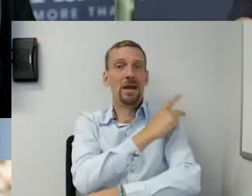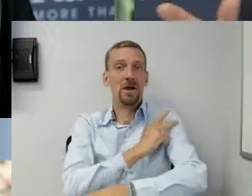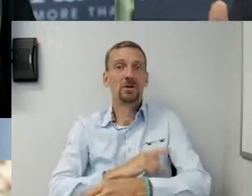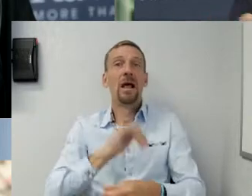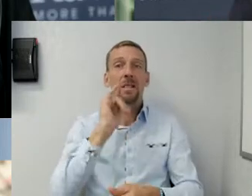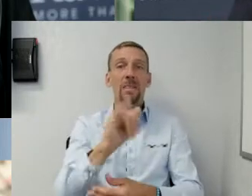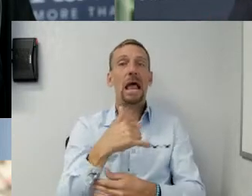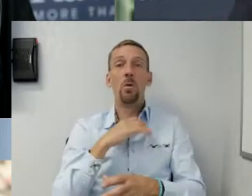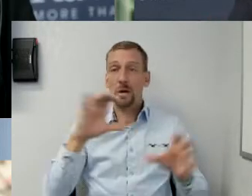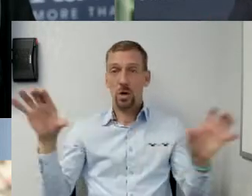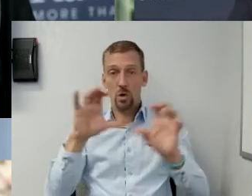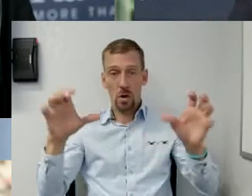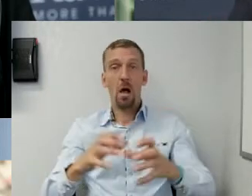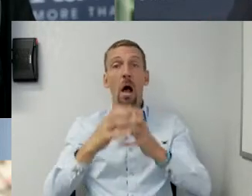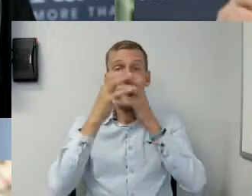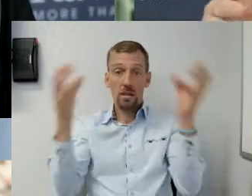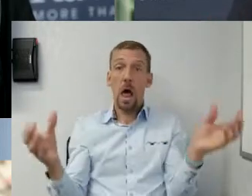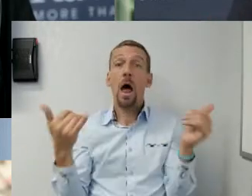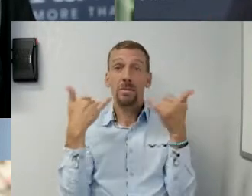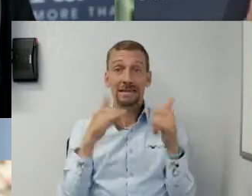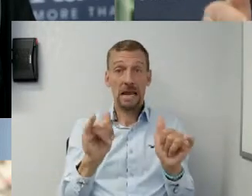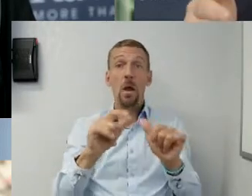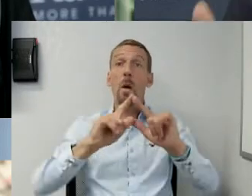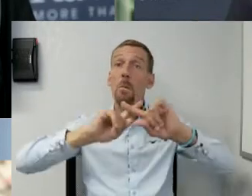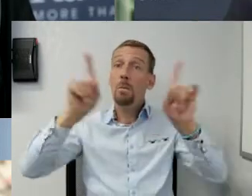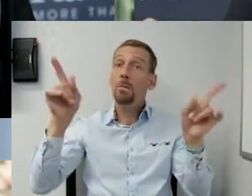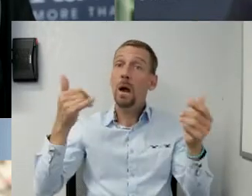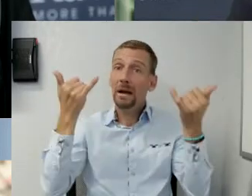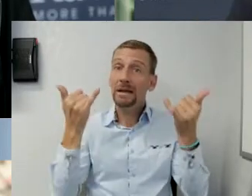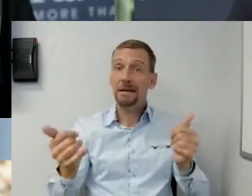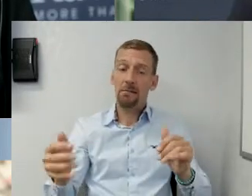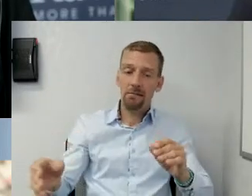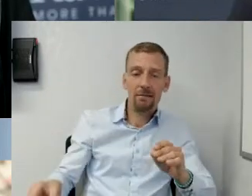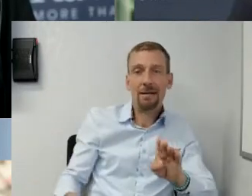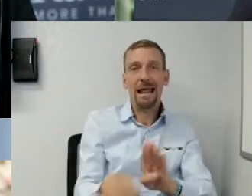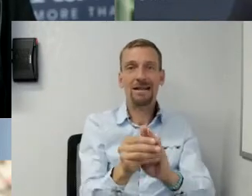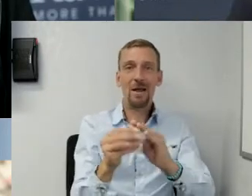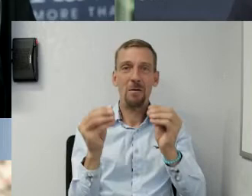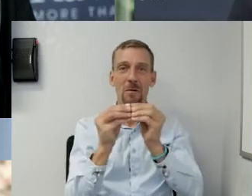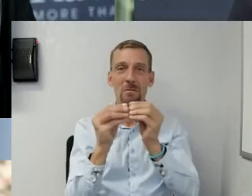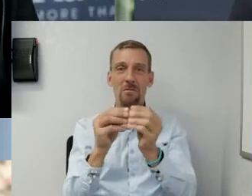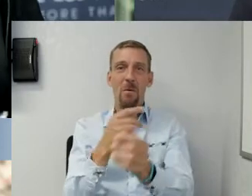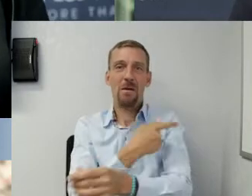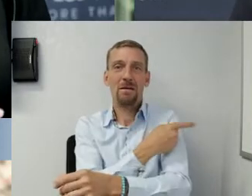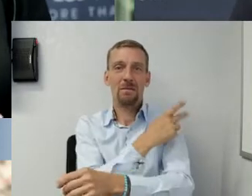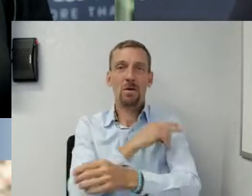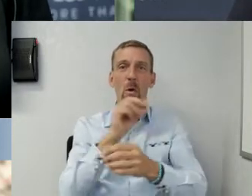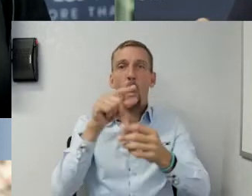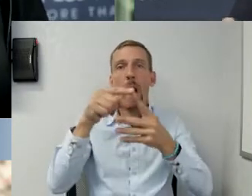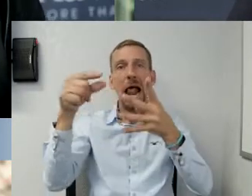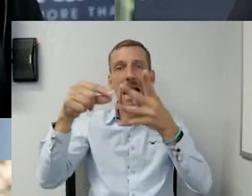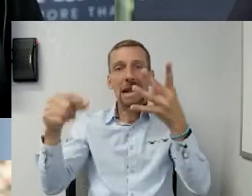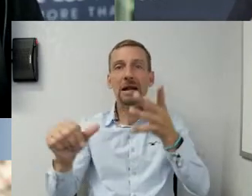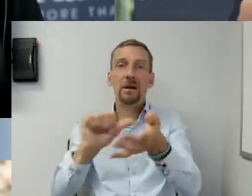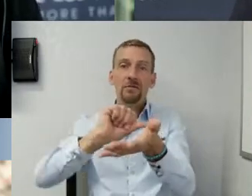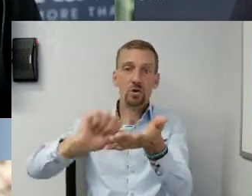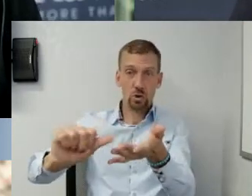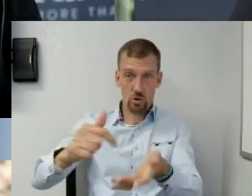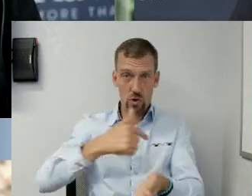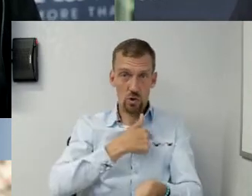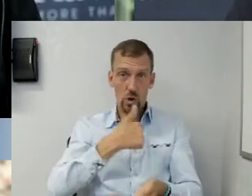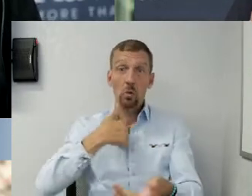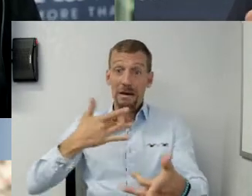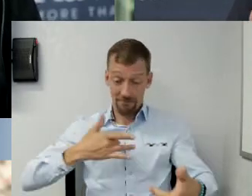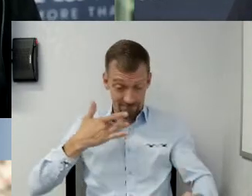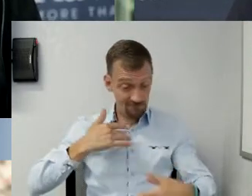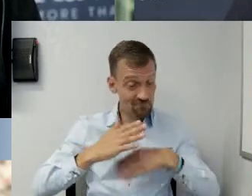continue to do a lot of inpatient surgery, but it's now what additional inpatient surgery, the elective surgery. So we feel